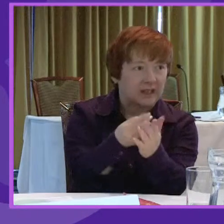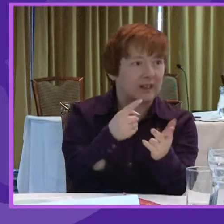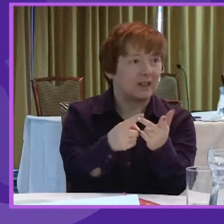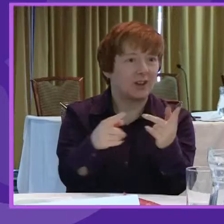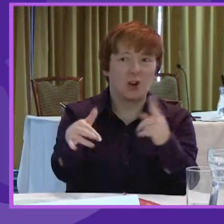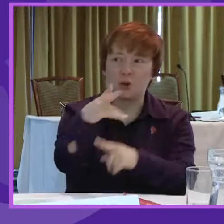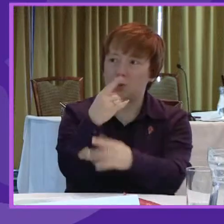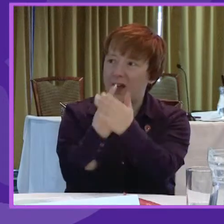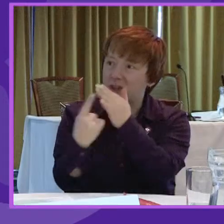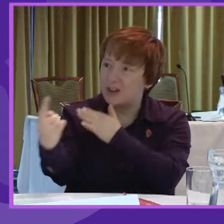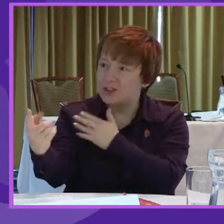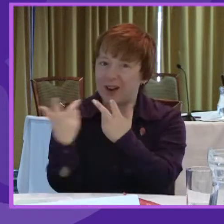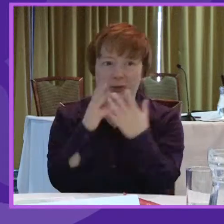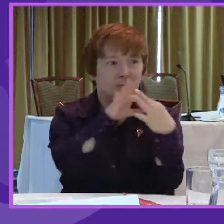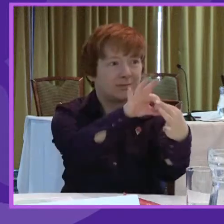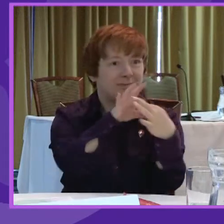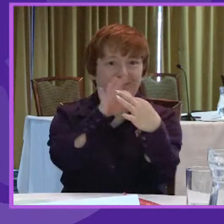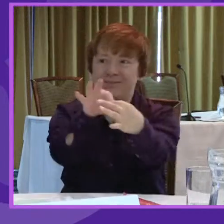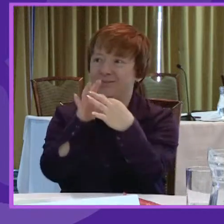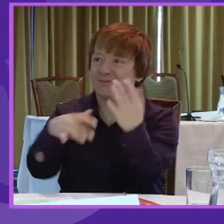with others, really, really challenging.